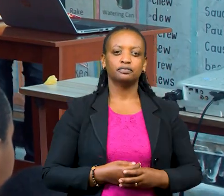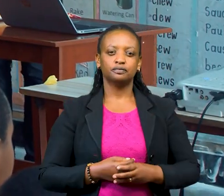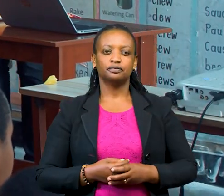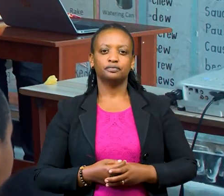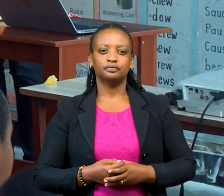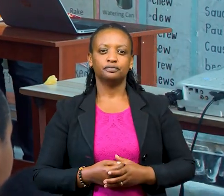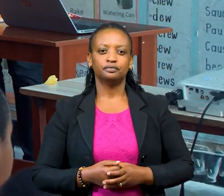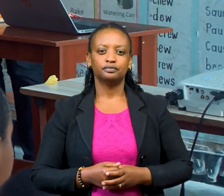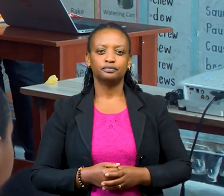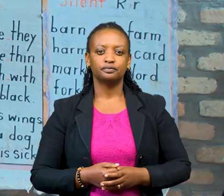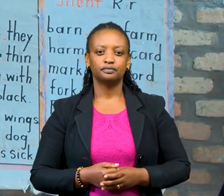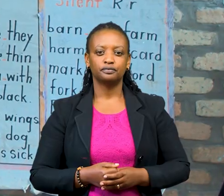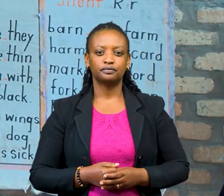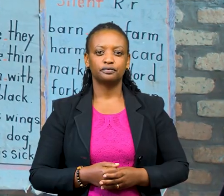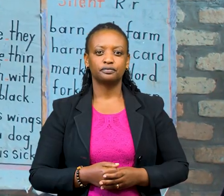ratio.